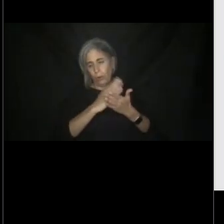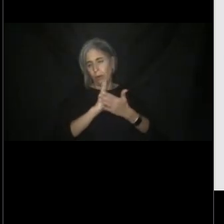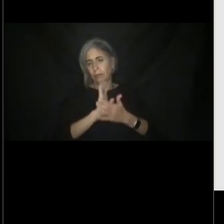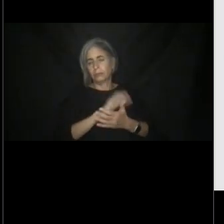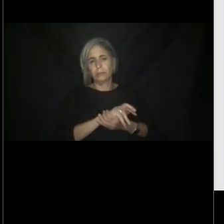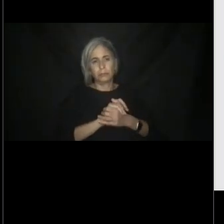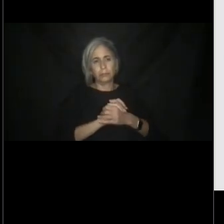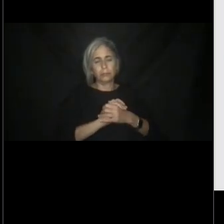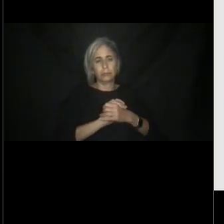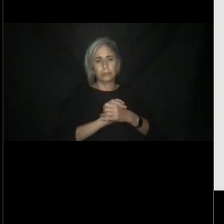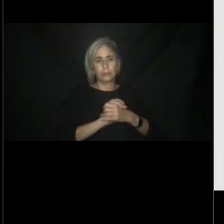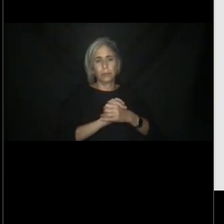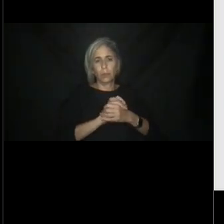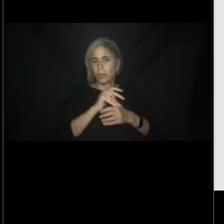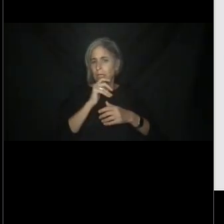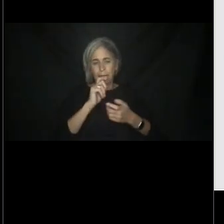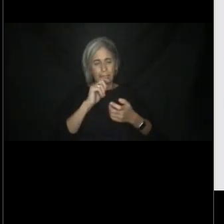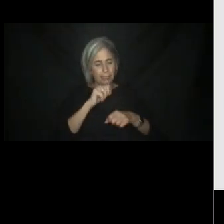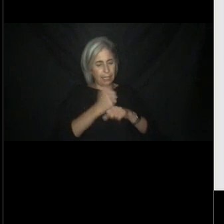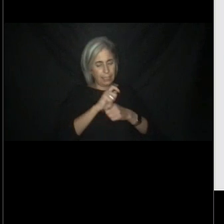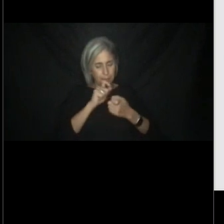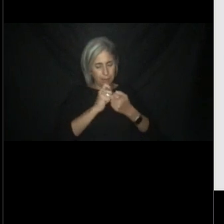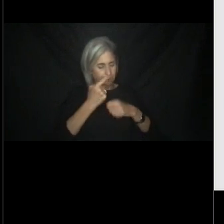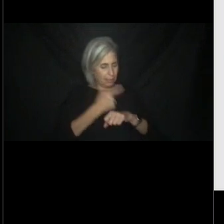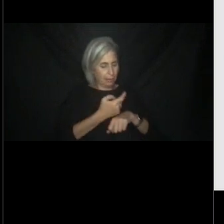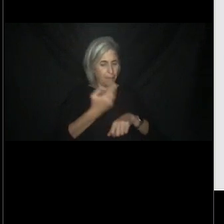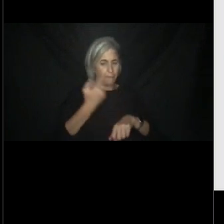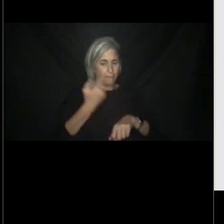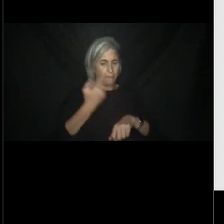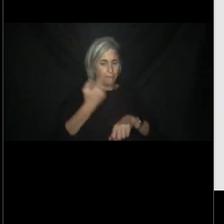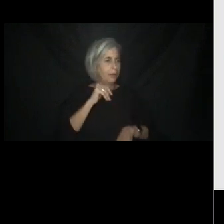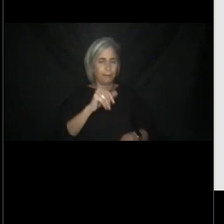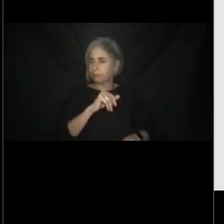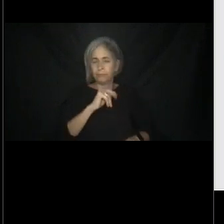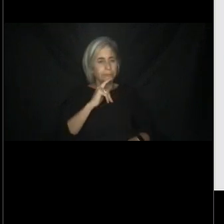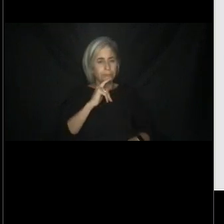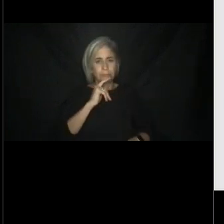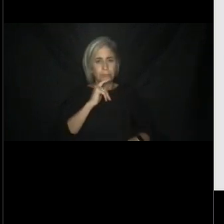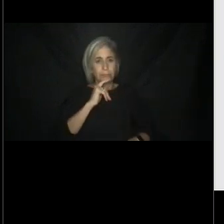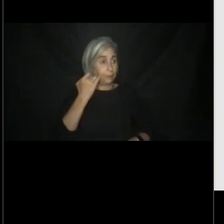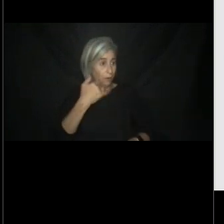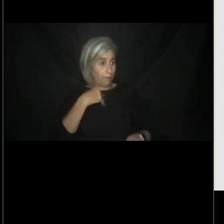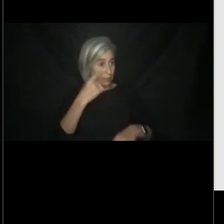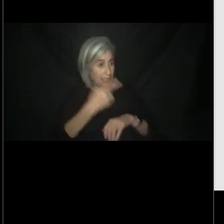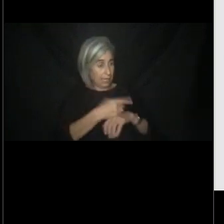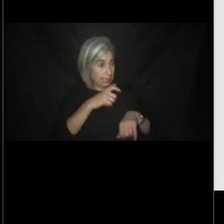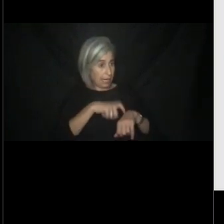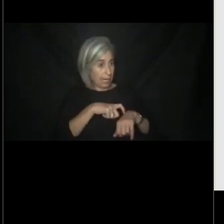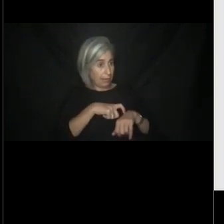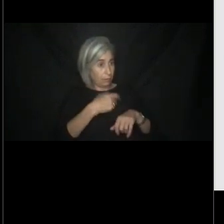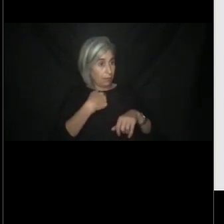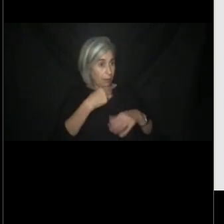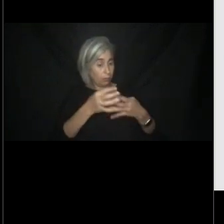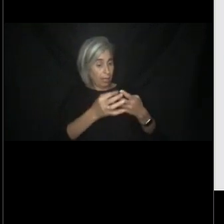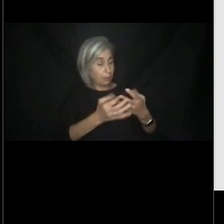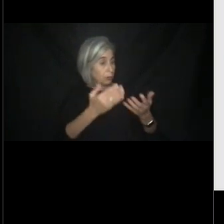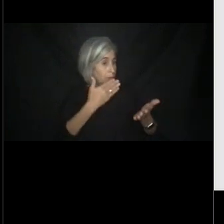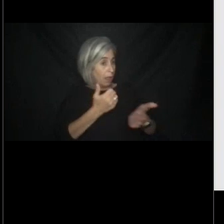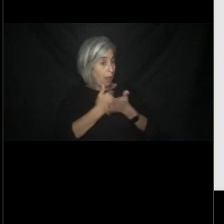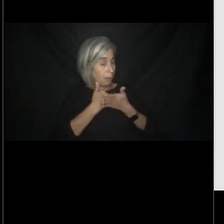No, we didn't set a specific date before. You can, you know, I guess if you have a date and time, you could give us some options.